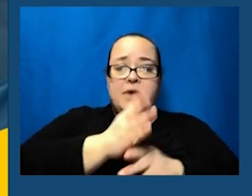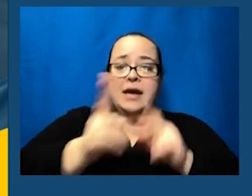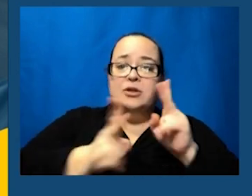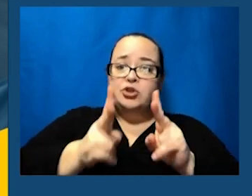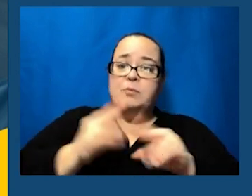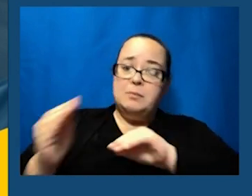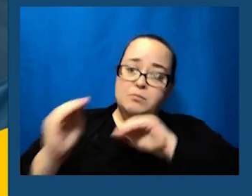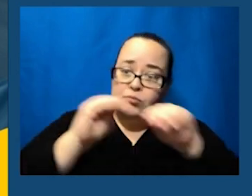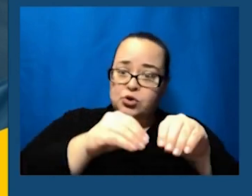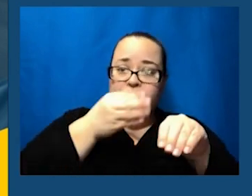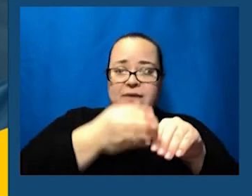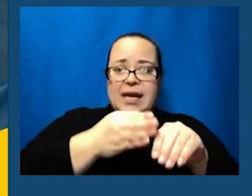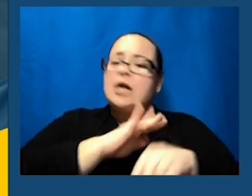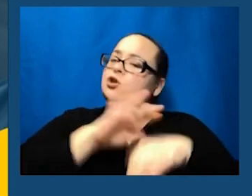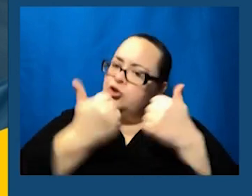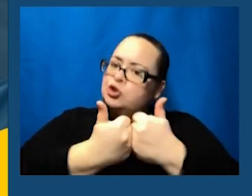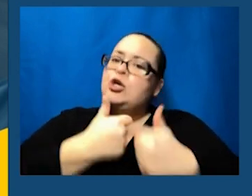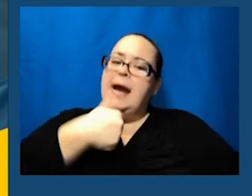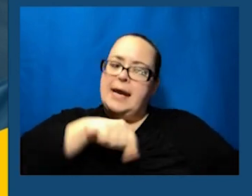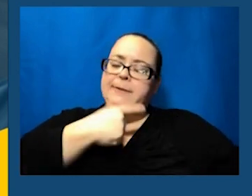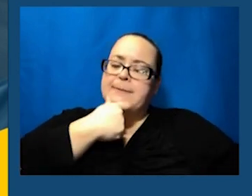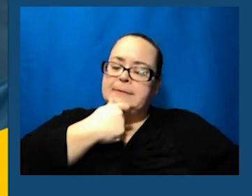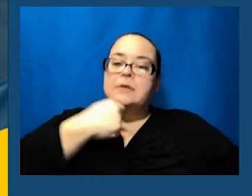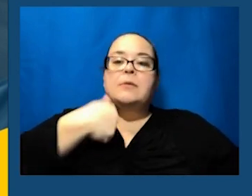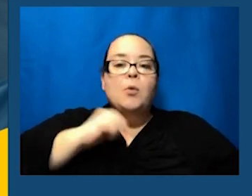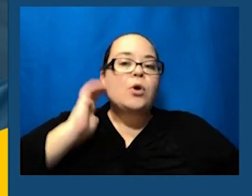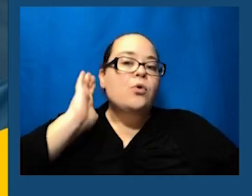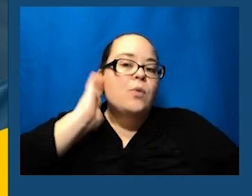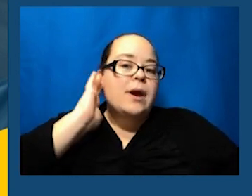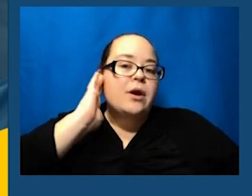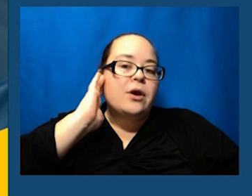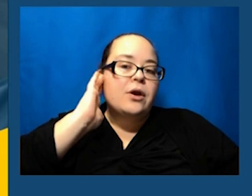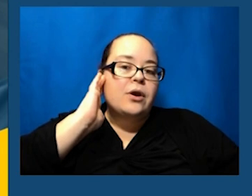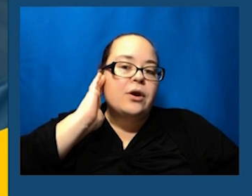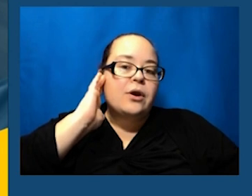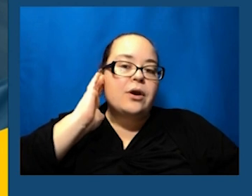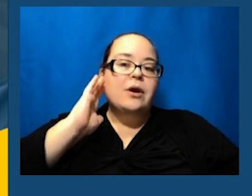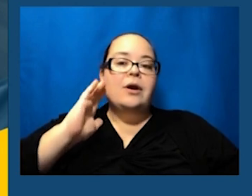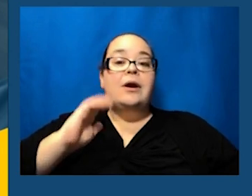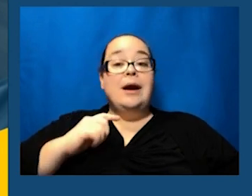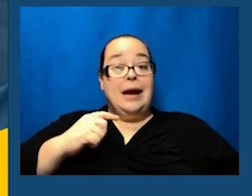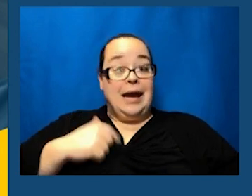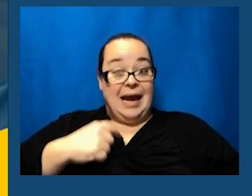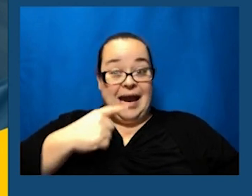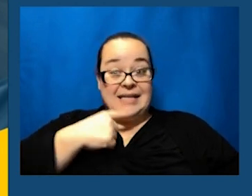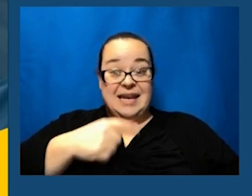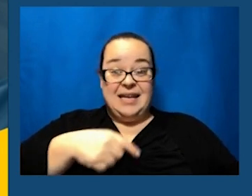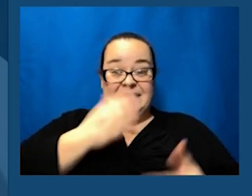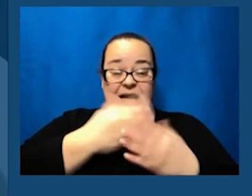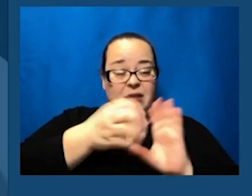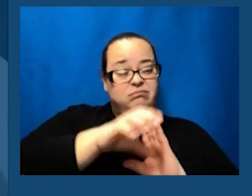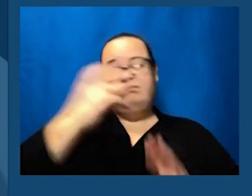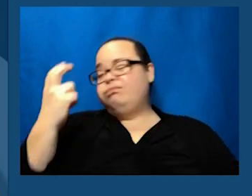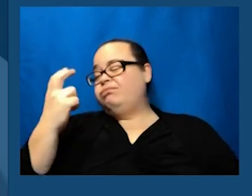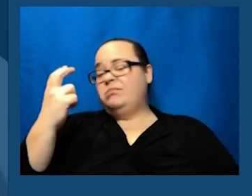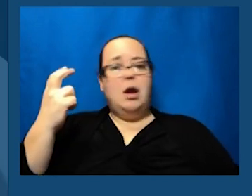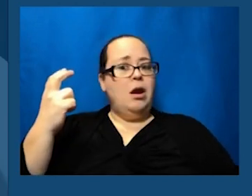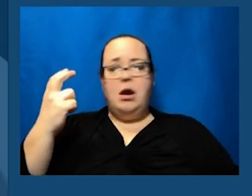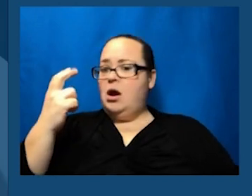but we're very much aware of it. And I said we're no longer going to stop this disinvestment. We increased funding